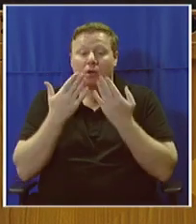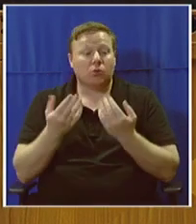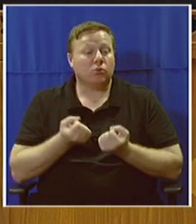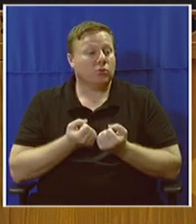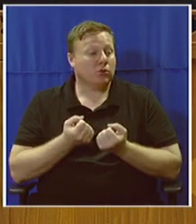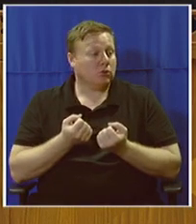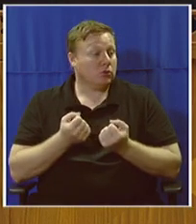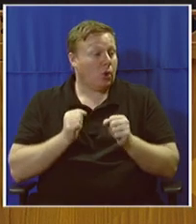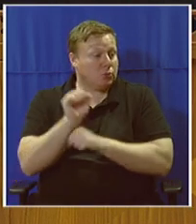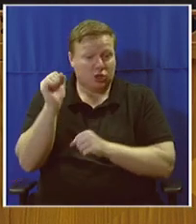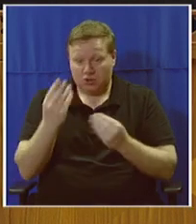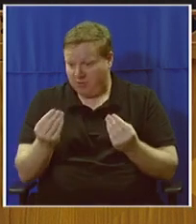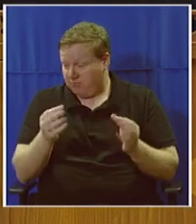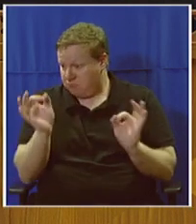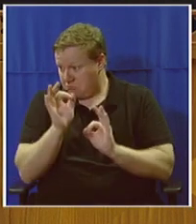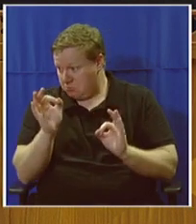motion.